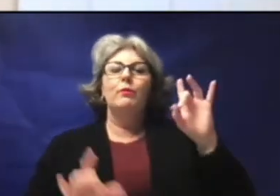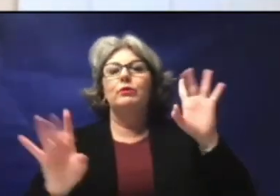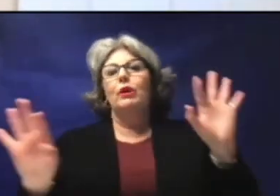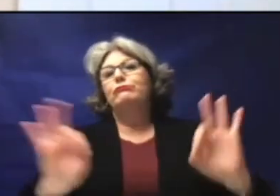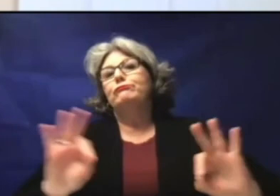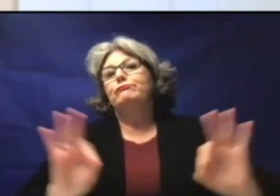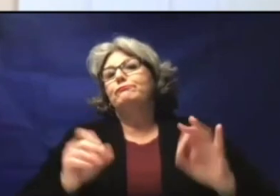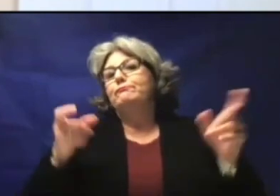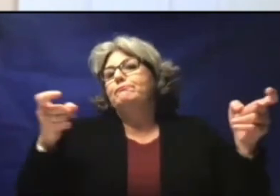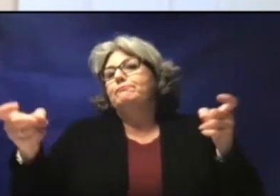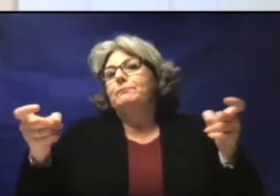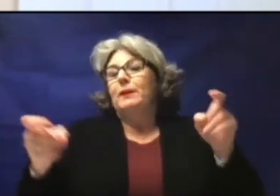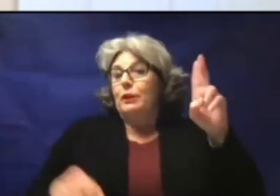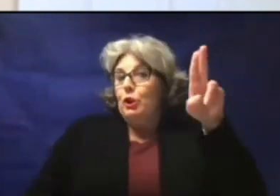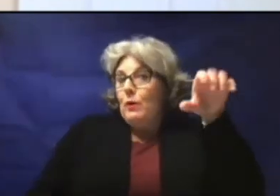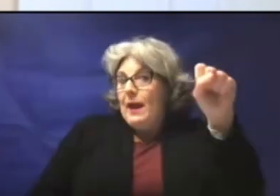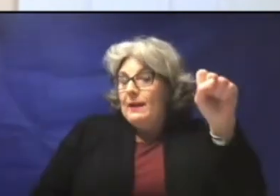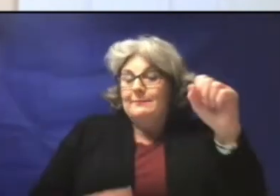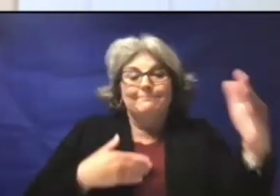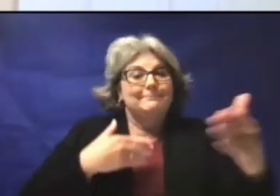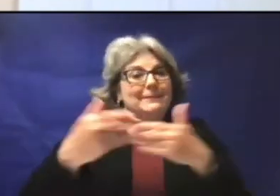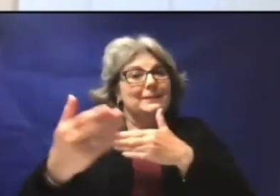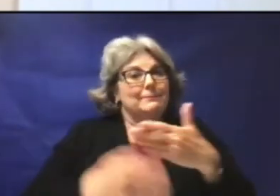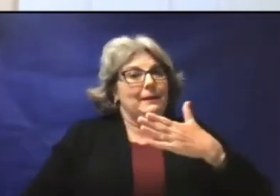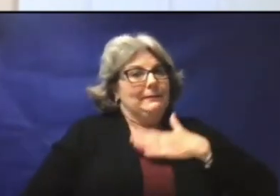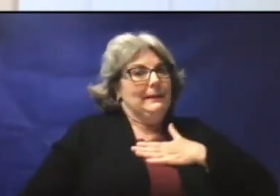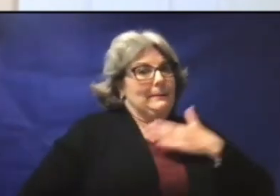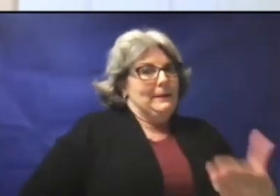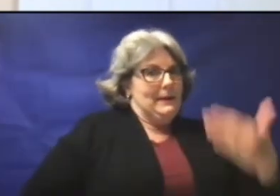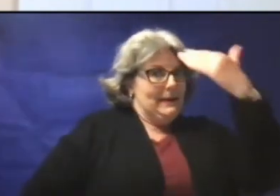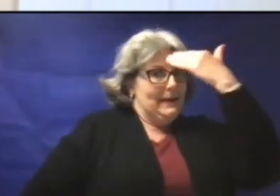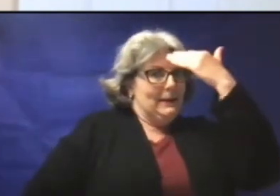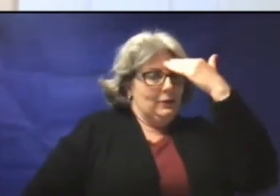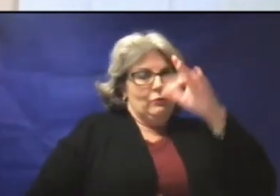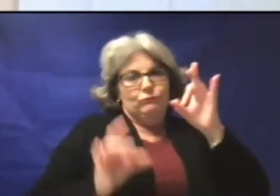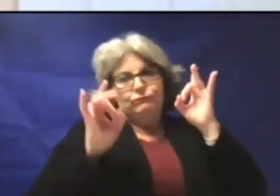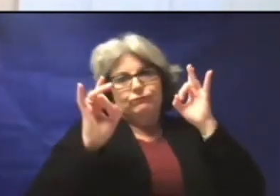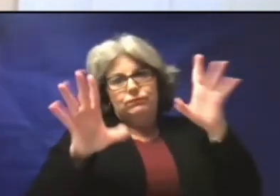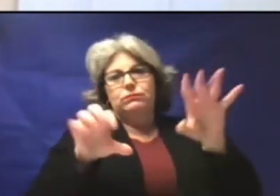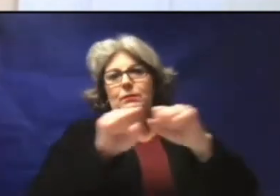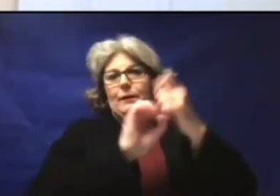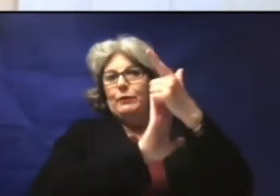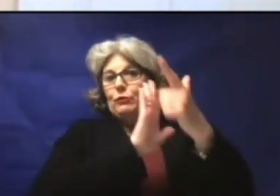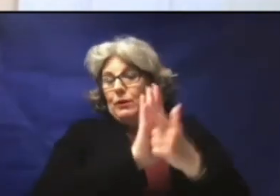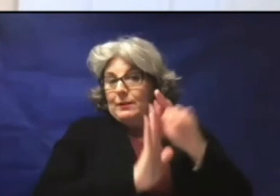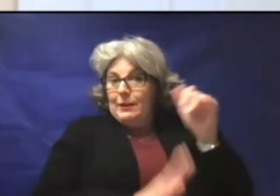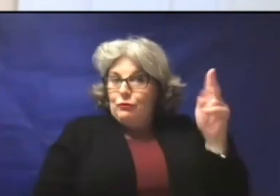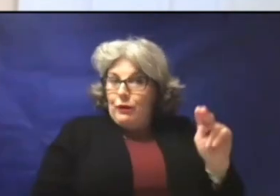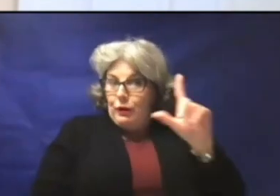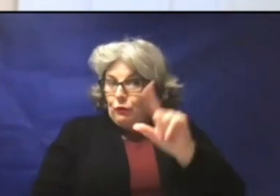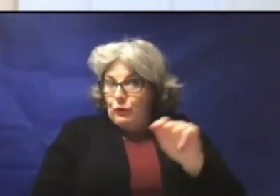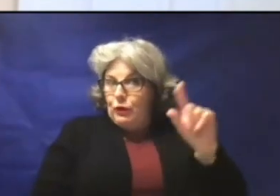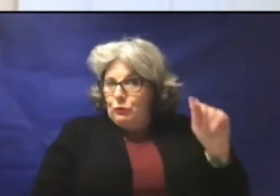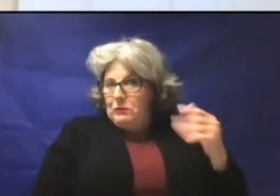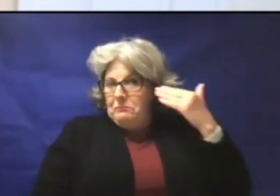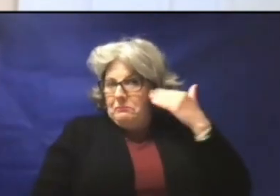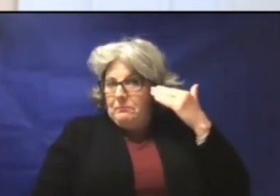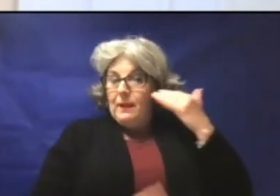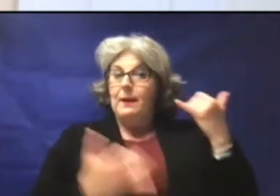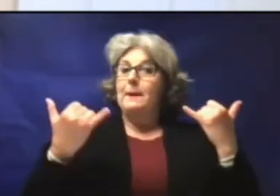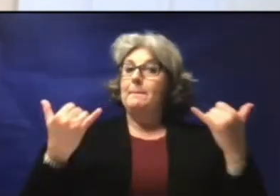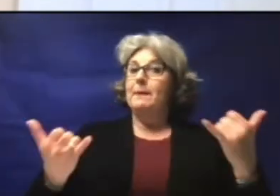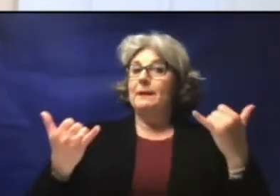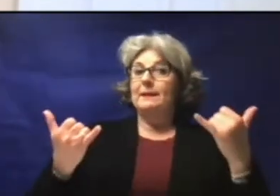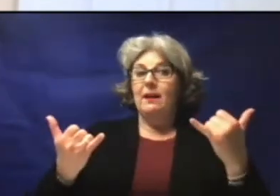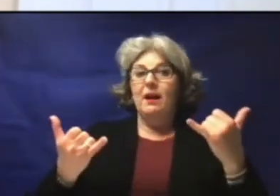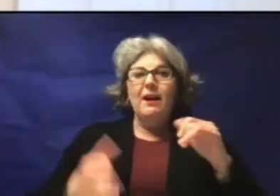under control in the US, despite admitting he knew about the severity of the crisis in January 2020. Now, we've